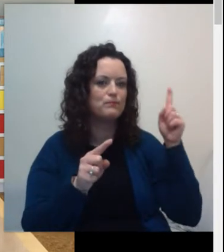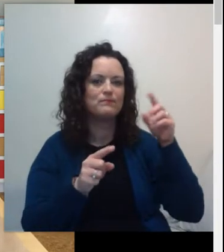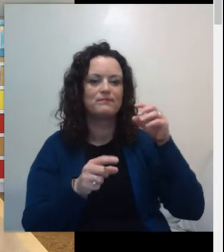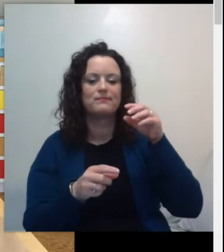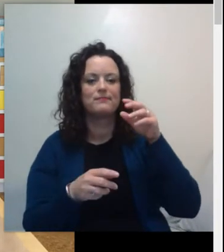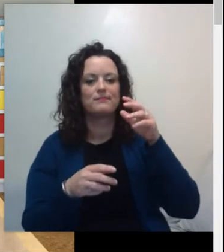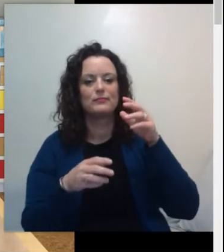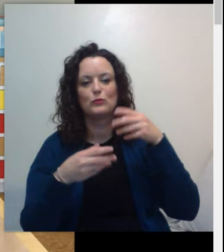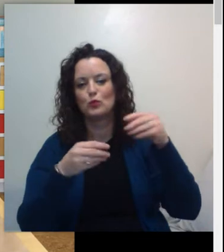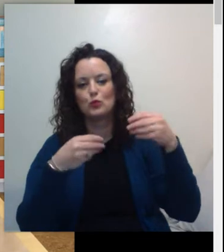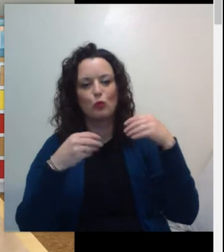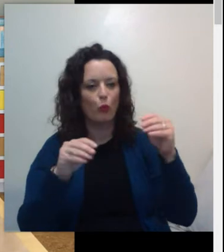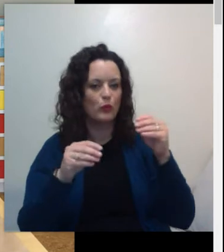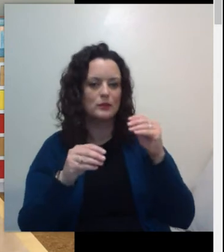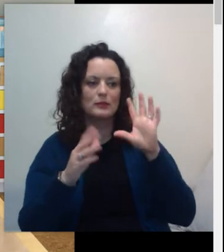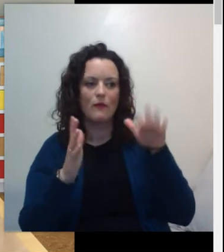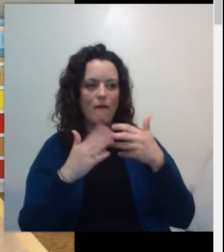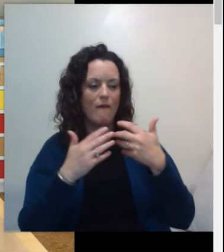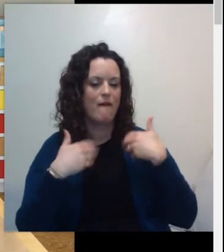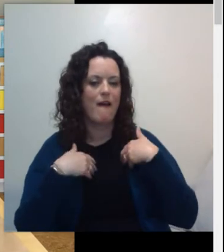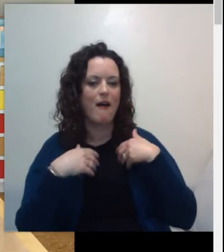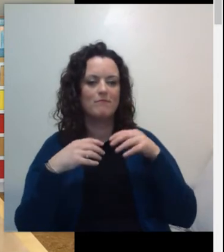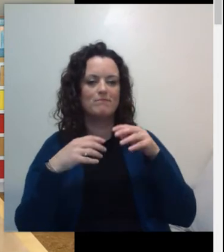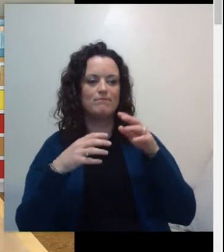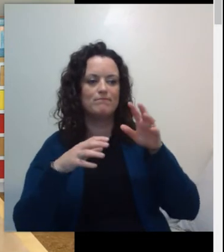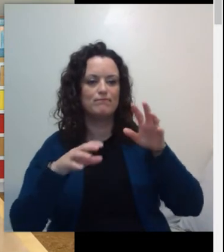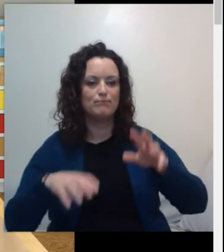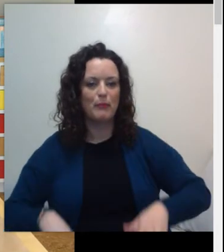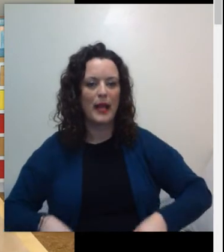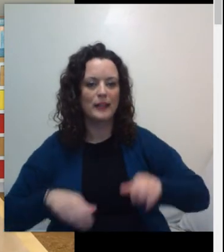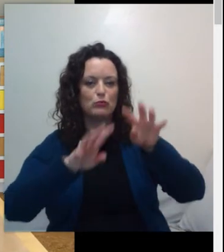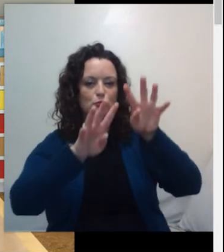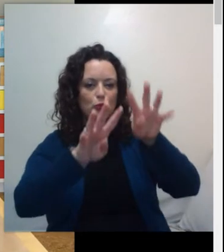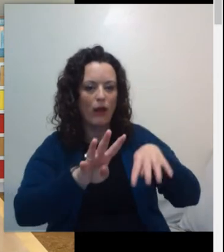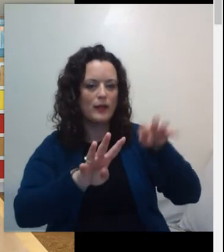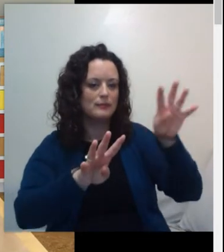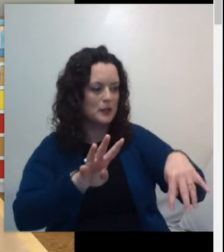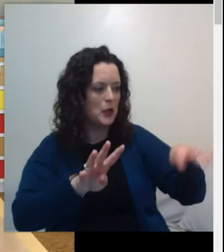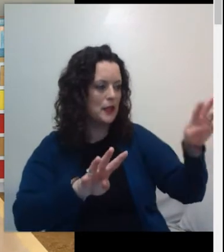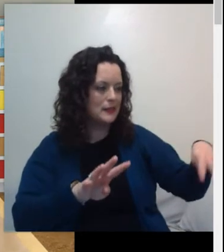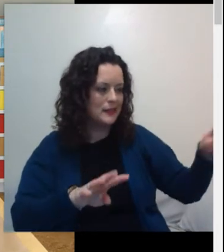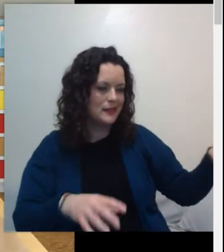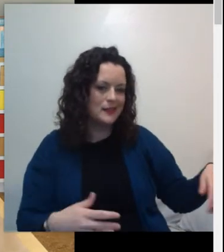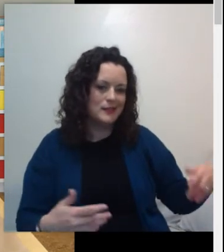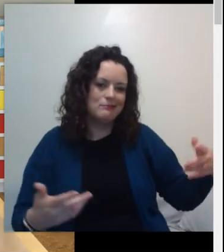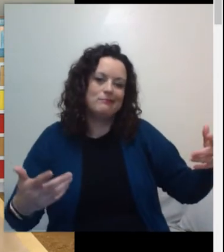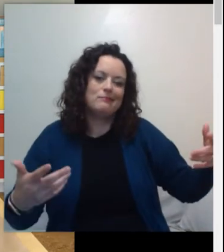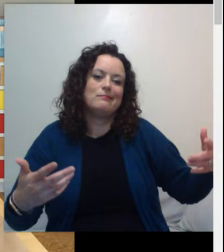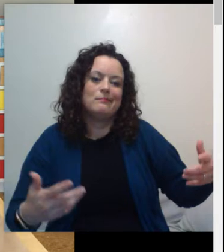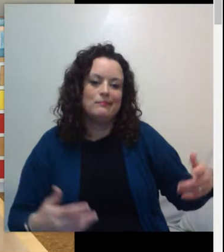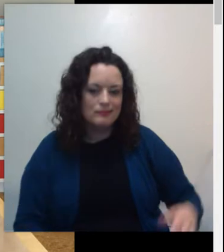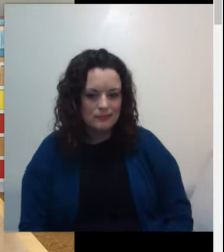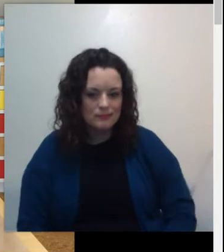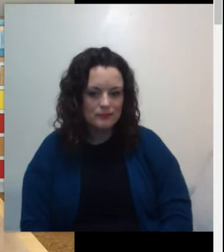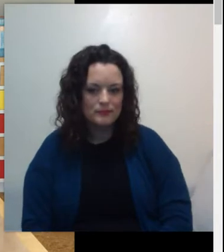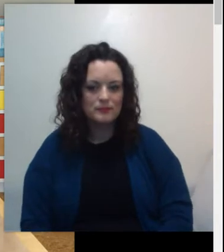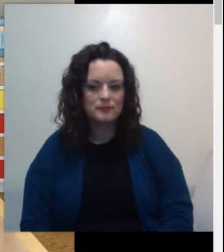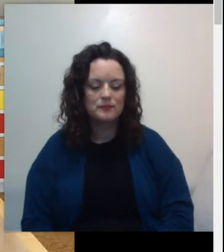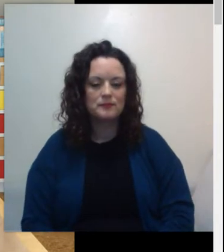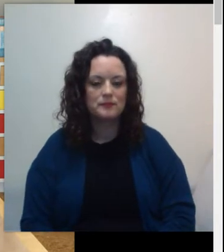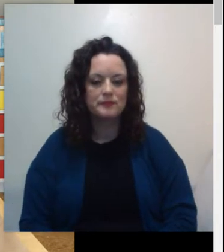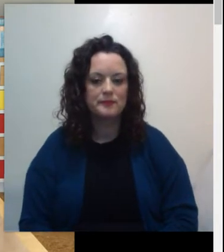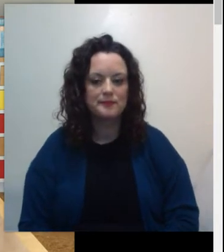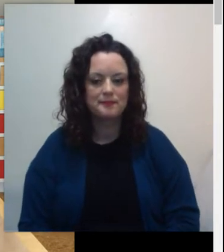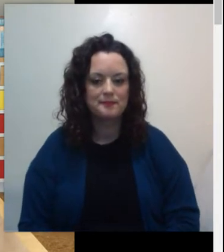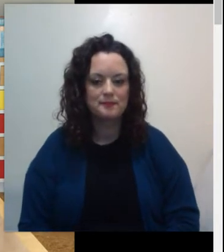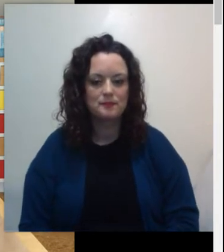Striped pants. Let's see. I love, and used to really do this a